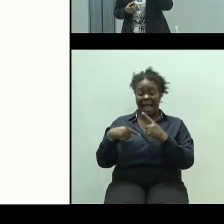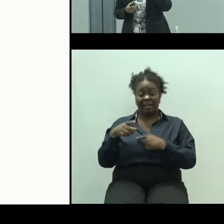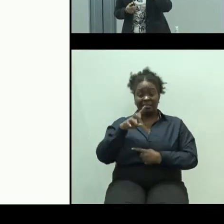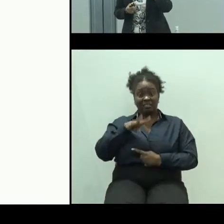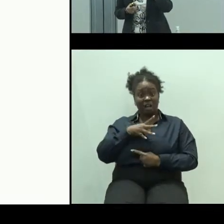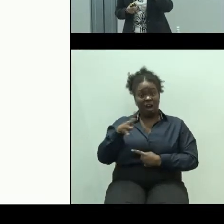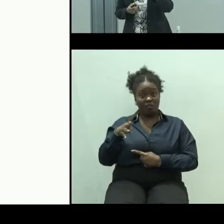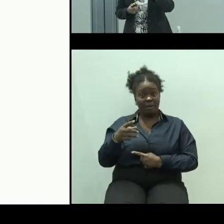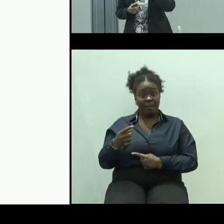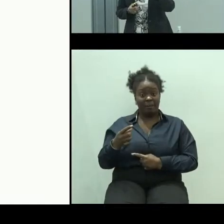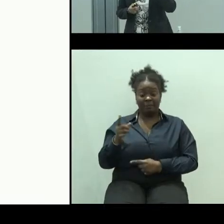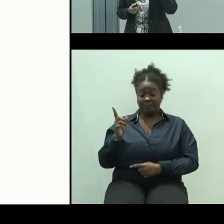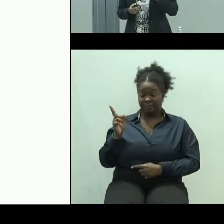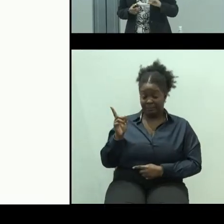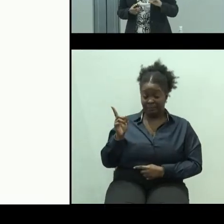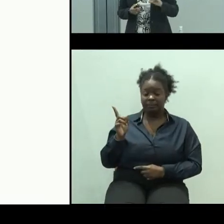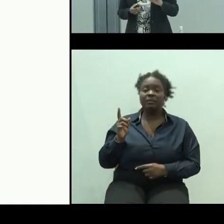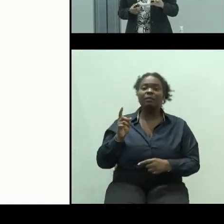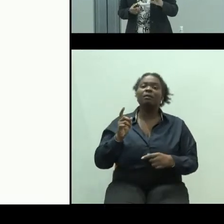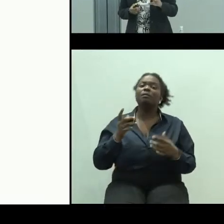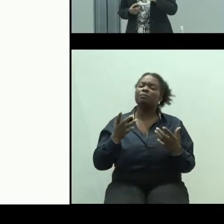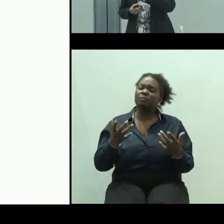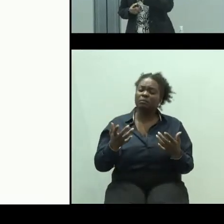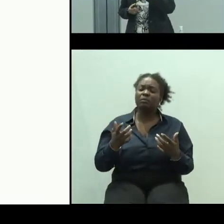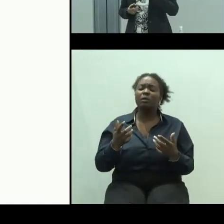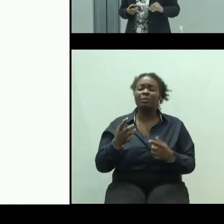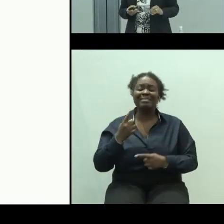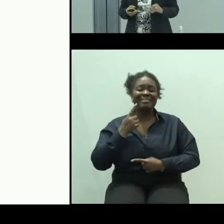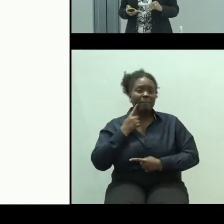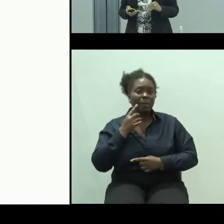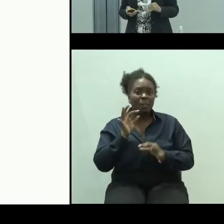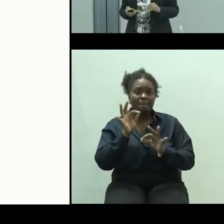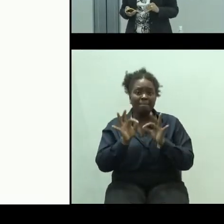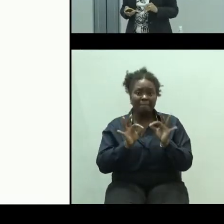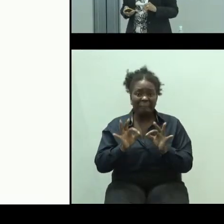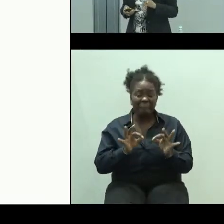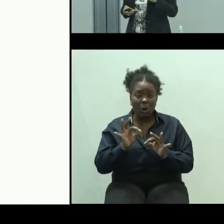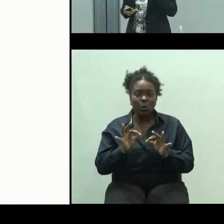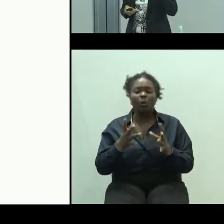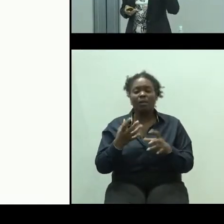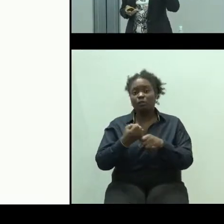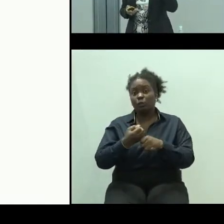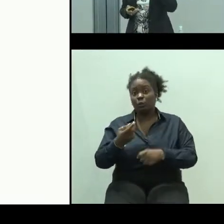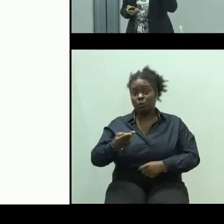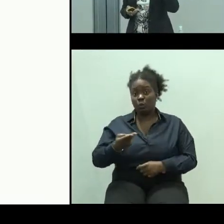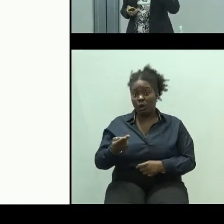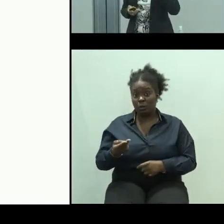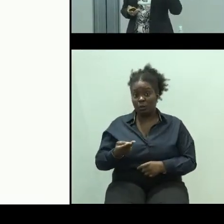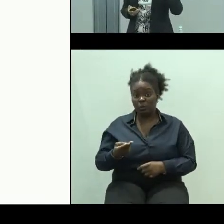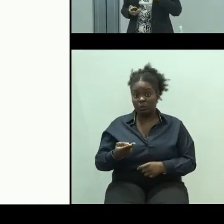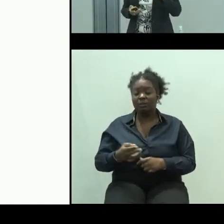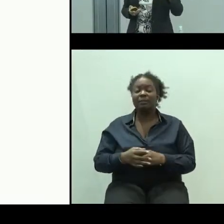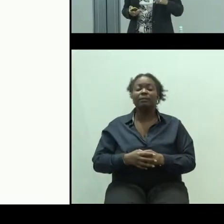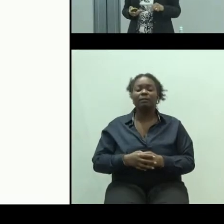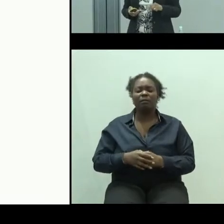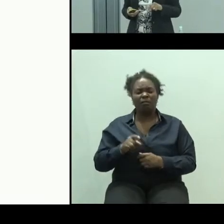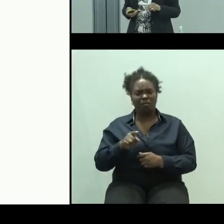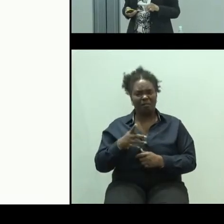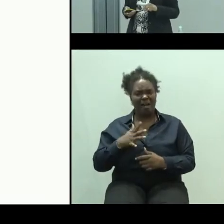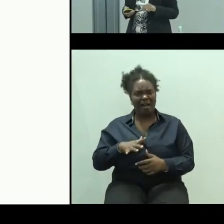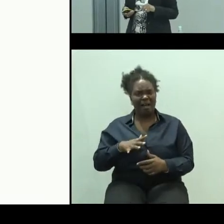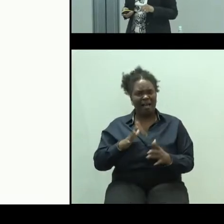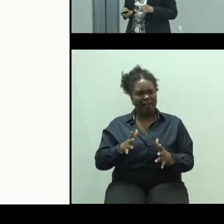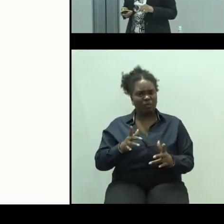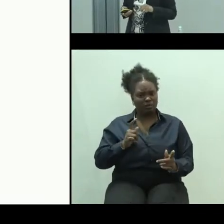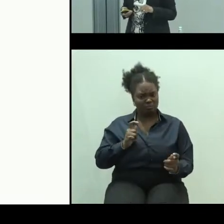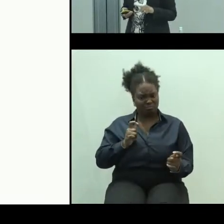what we're really doing is taking a very simple molecule, which shown here is glucose, and we have to traverse this very